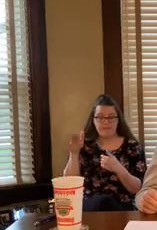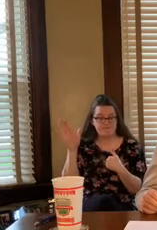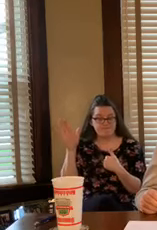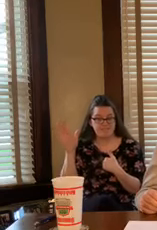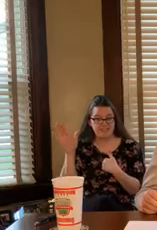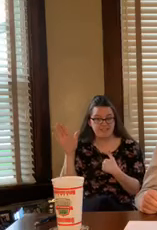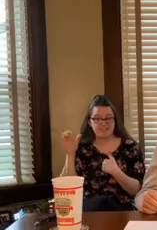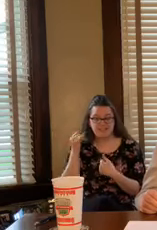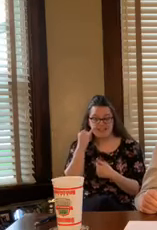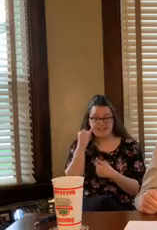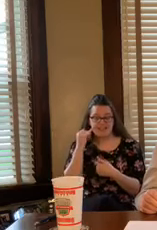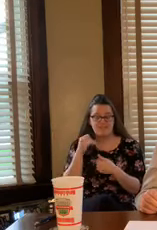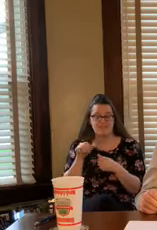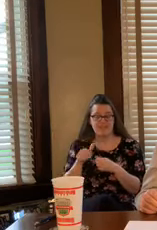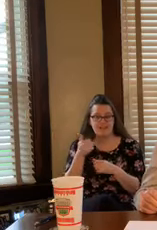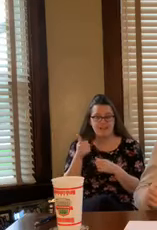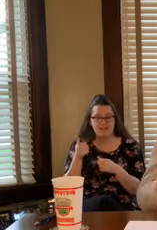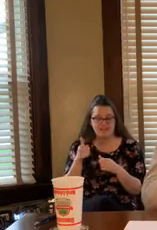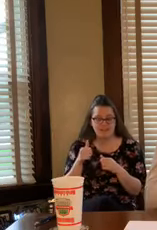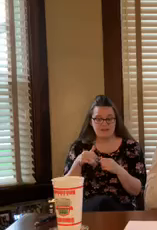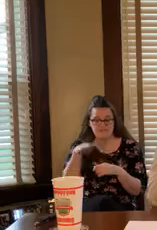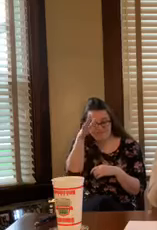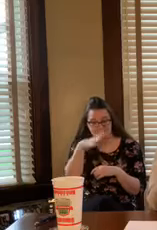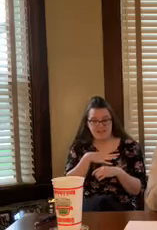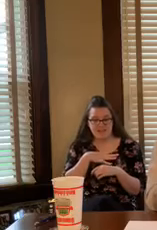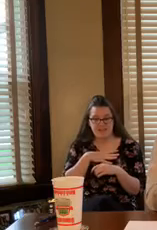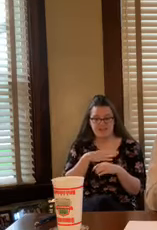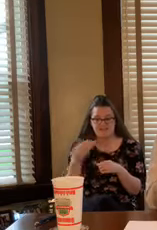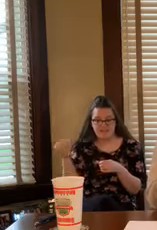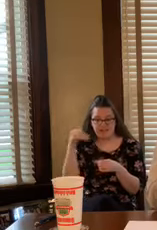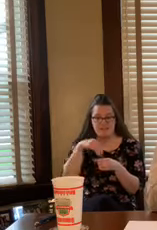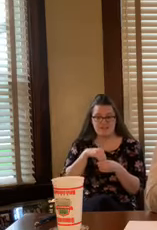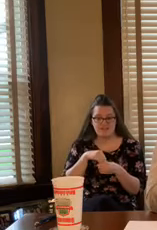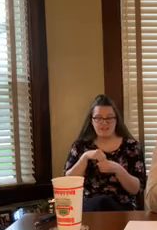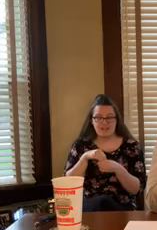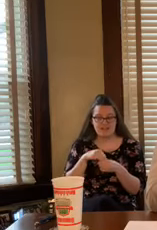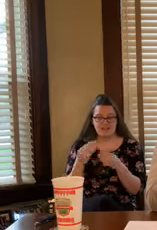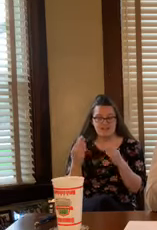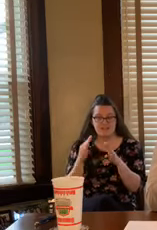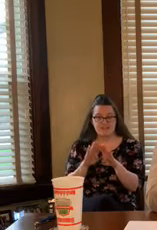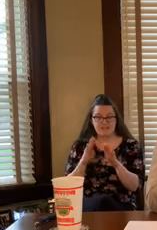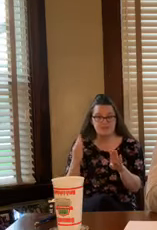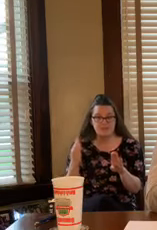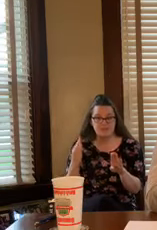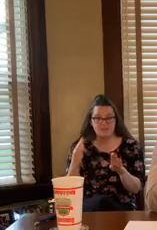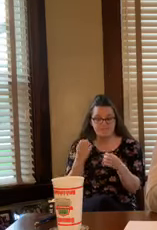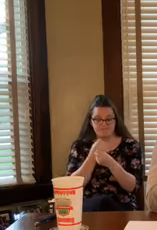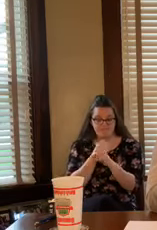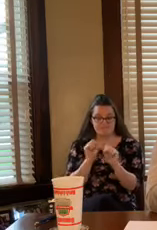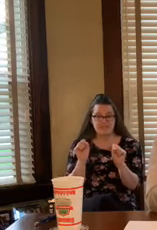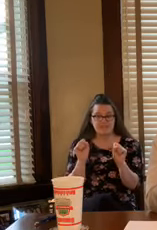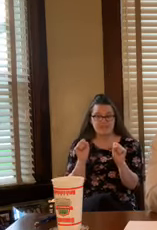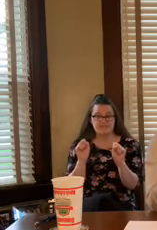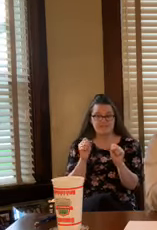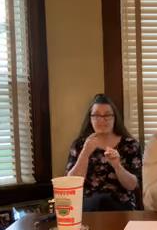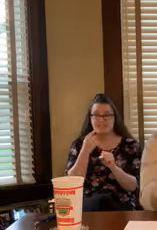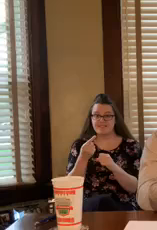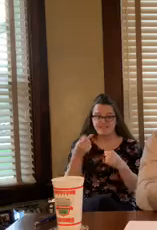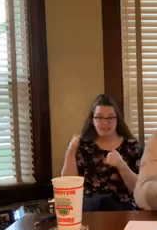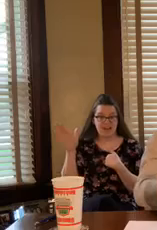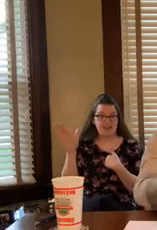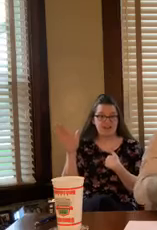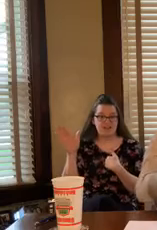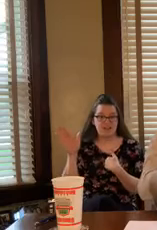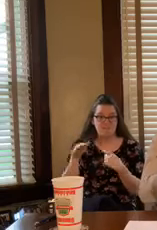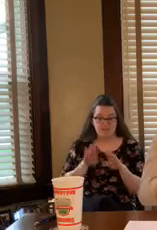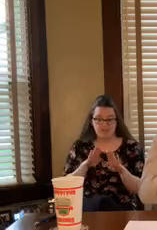in, he shall be saved." He tells his disciples, he says, "I am the door." He's been talking about